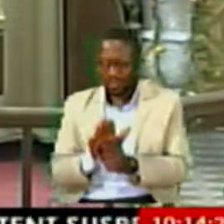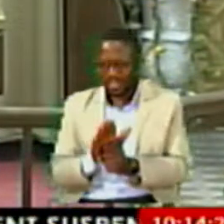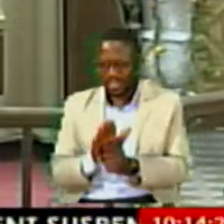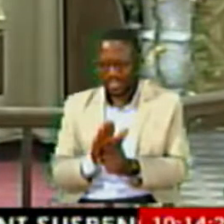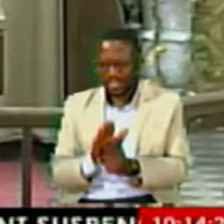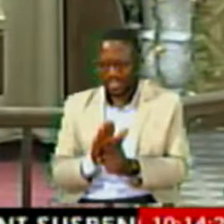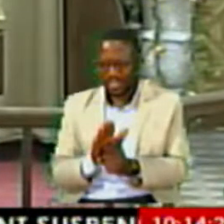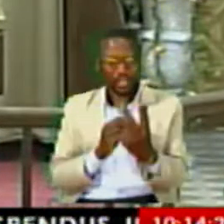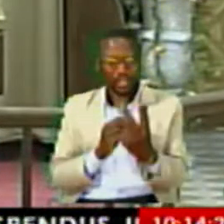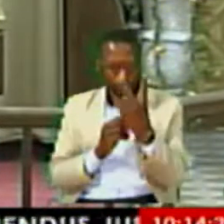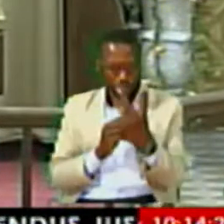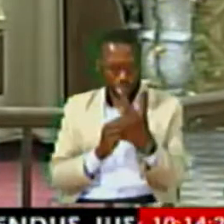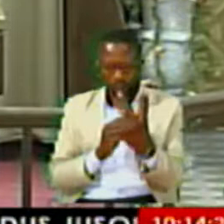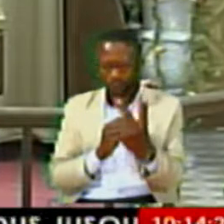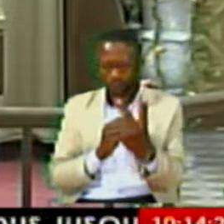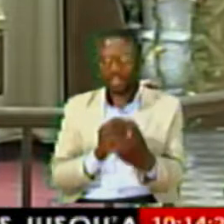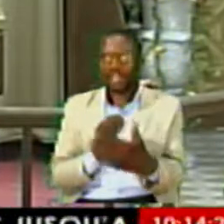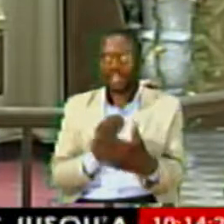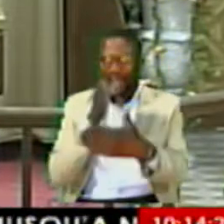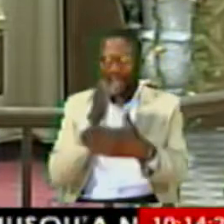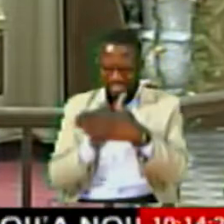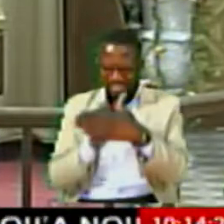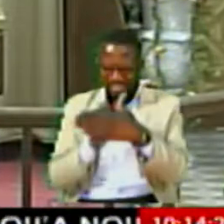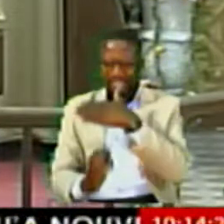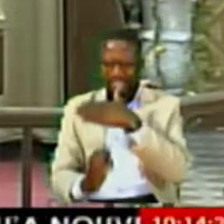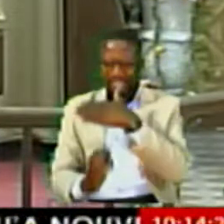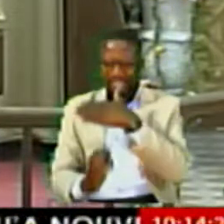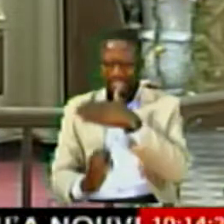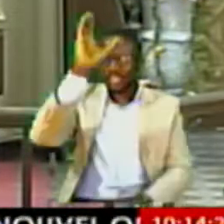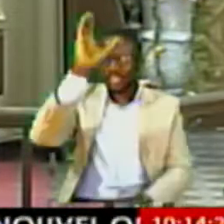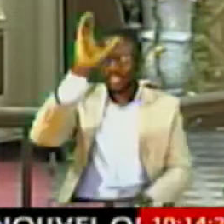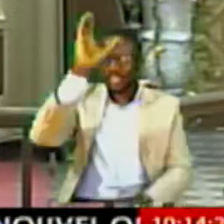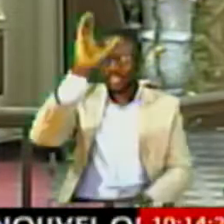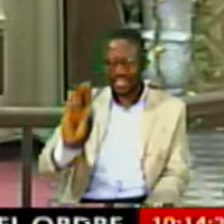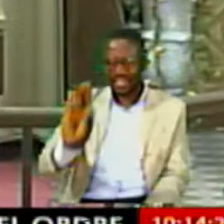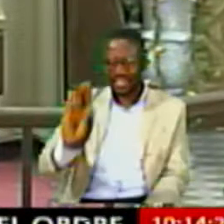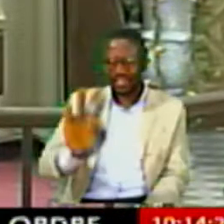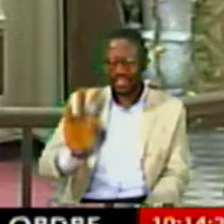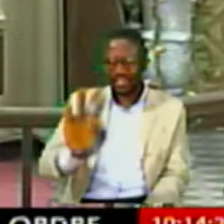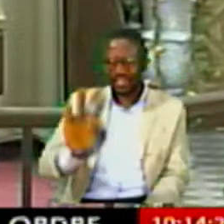chapitre 7. Let's take Isaiah 7. Verset 14. Verse